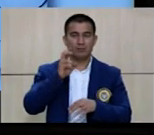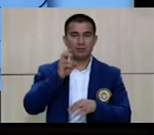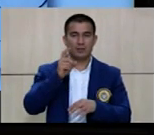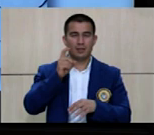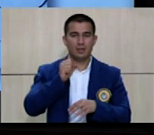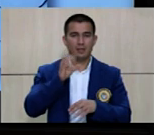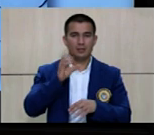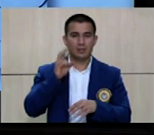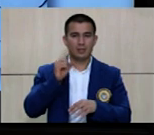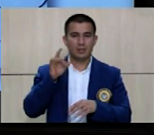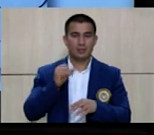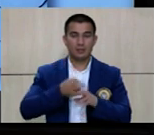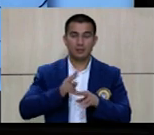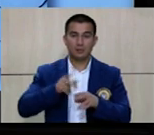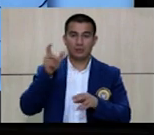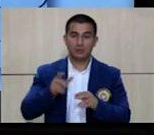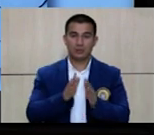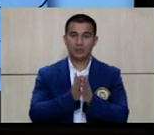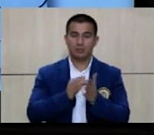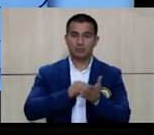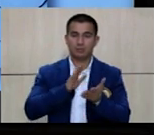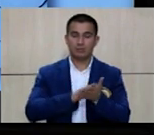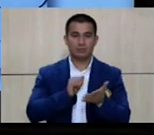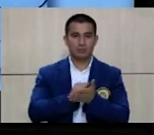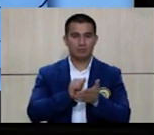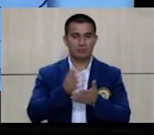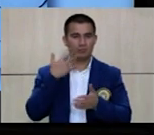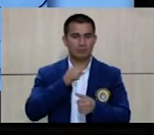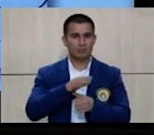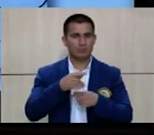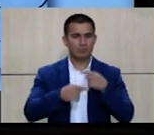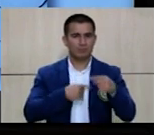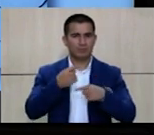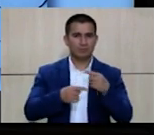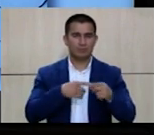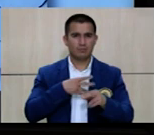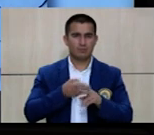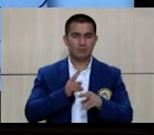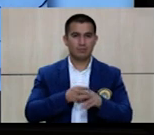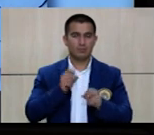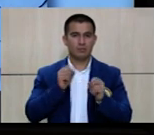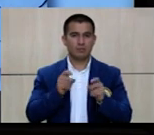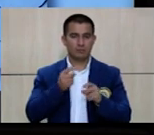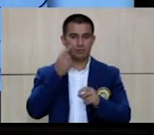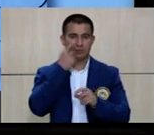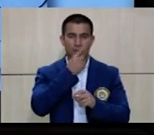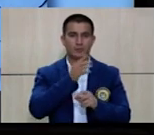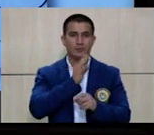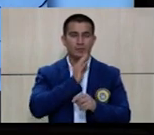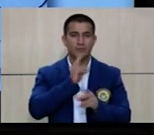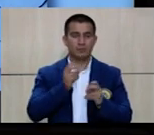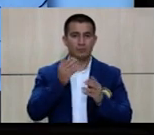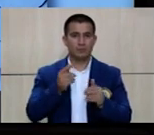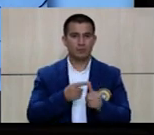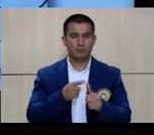deb nomlangan kitobida ko'rsatib o'tgan. Lilavati tarjimada charoz ko'zli qiz deb ataladi.